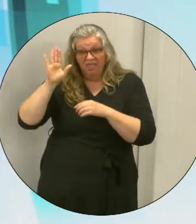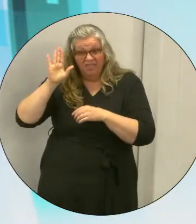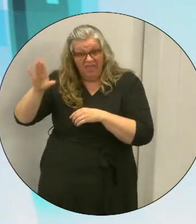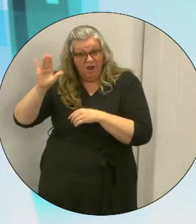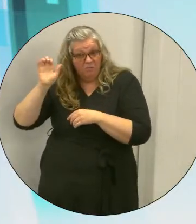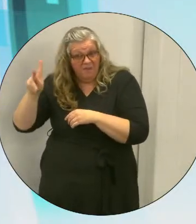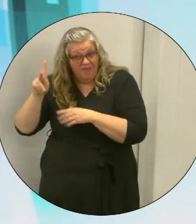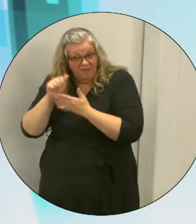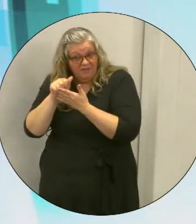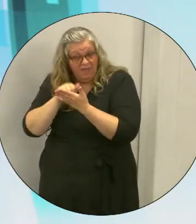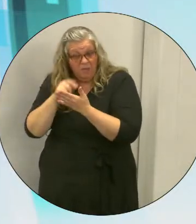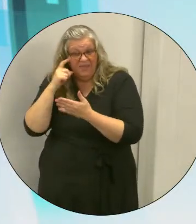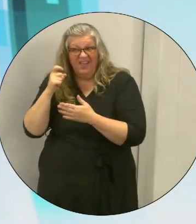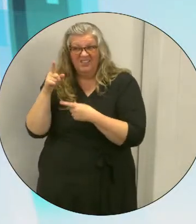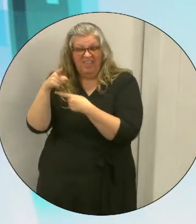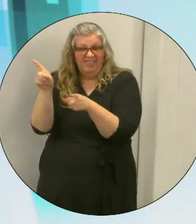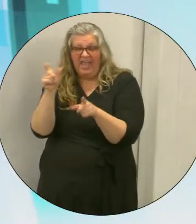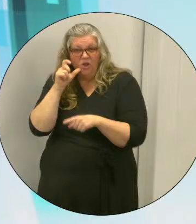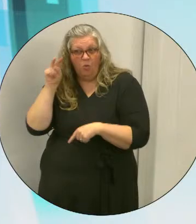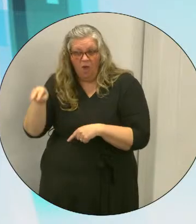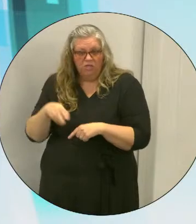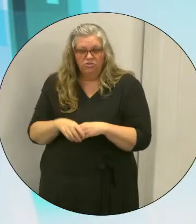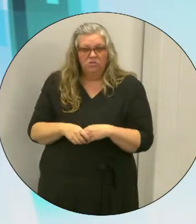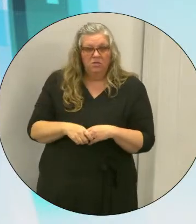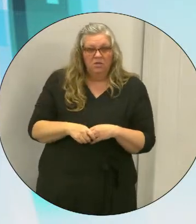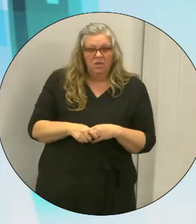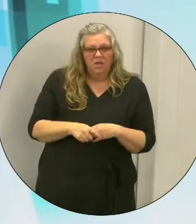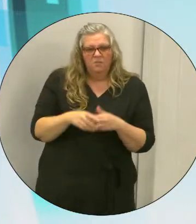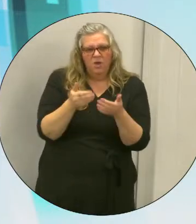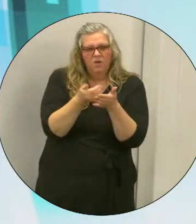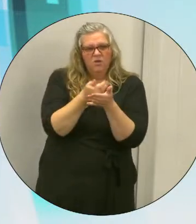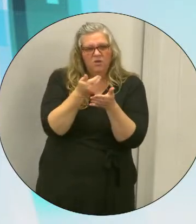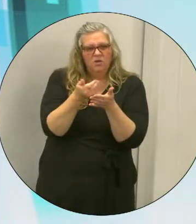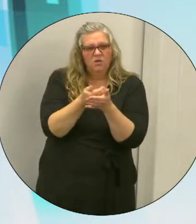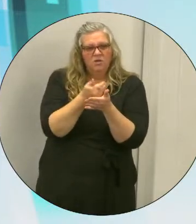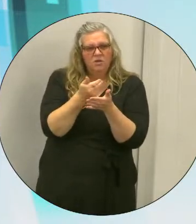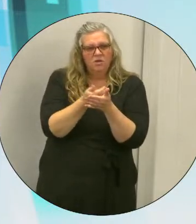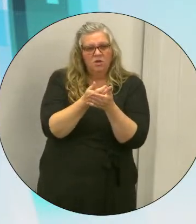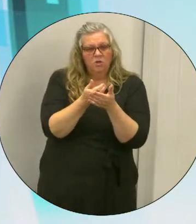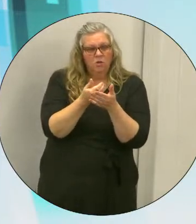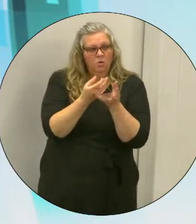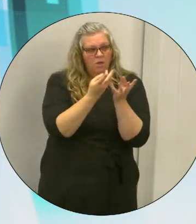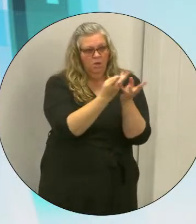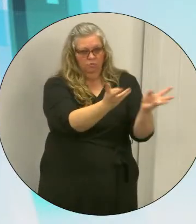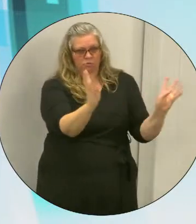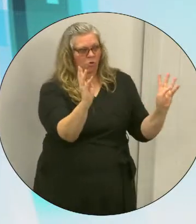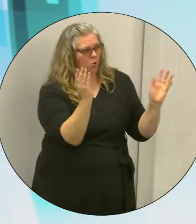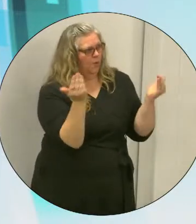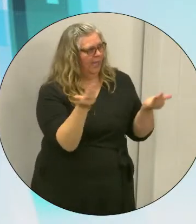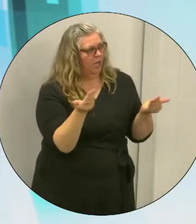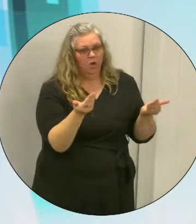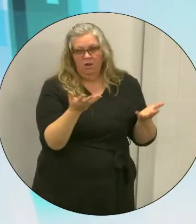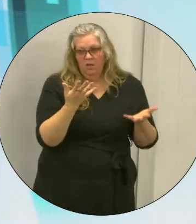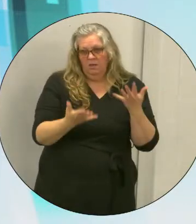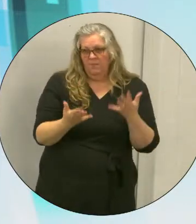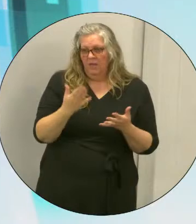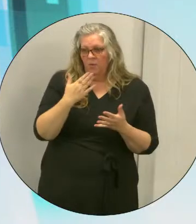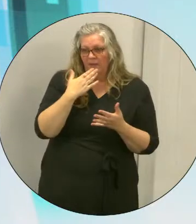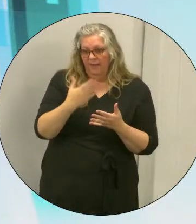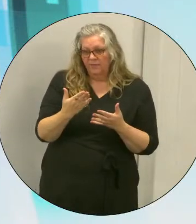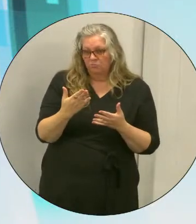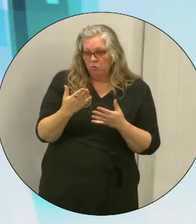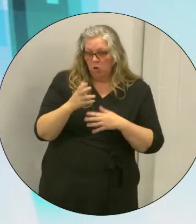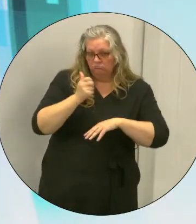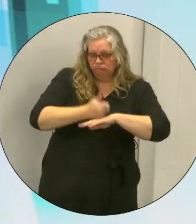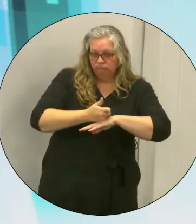watch them. But I think with the new crew we have here, I think we might actually have some pretty good ground to stand on